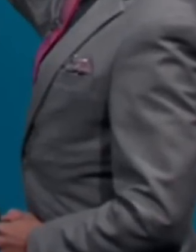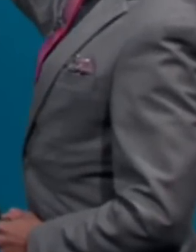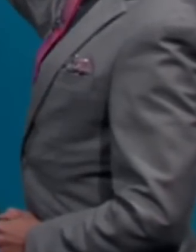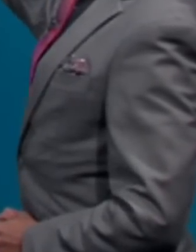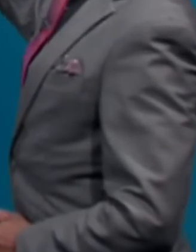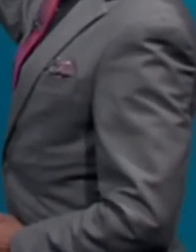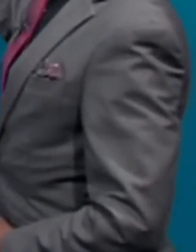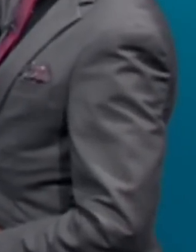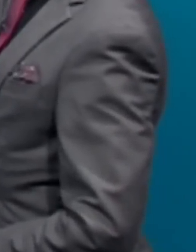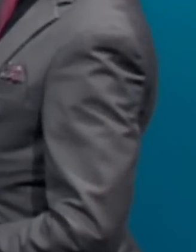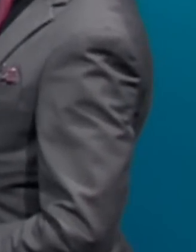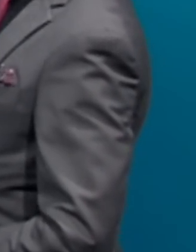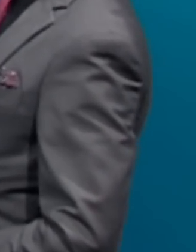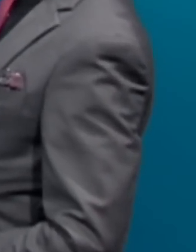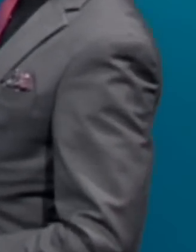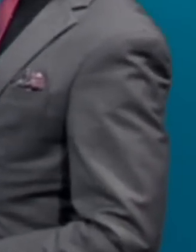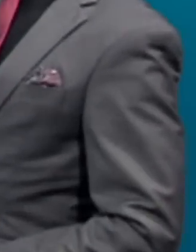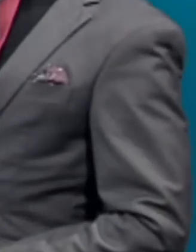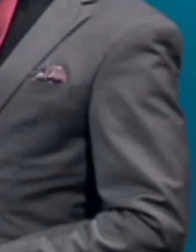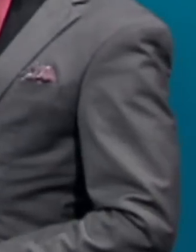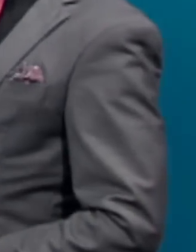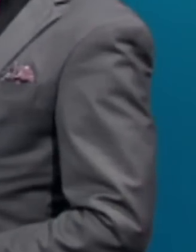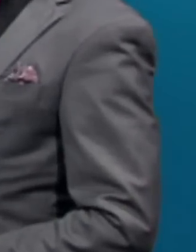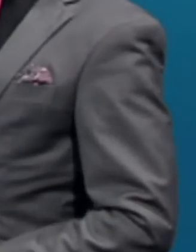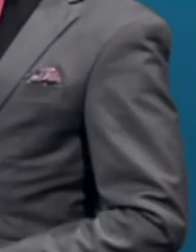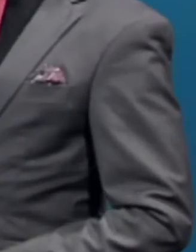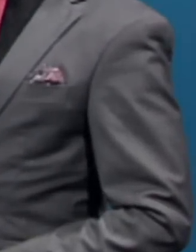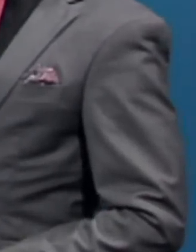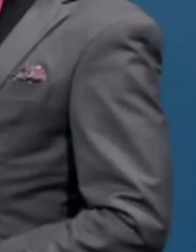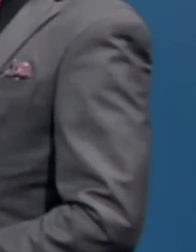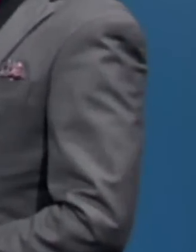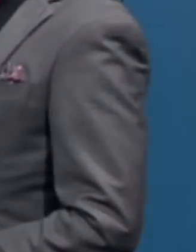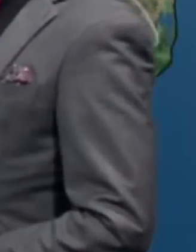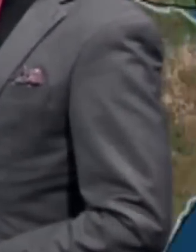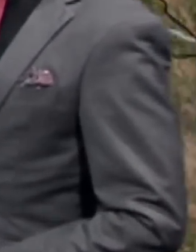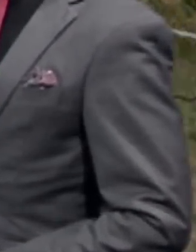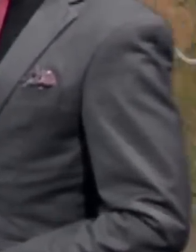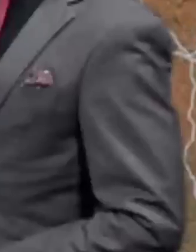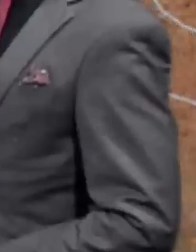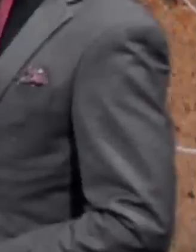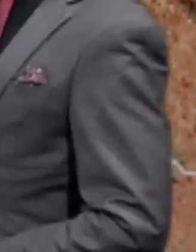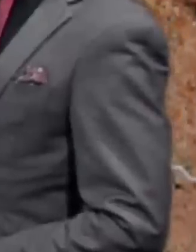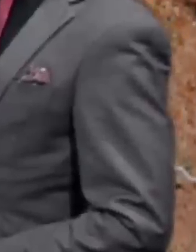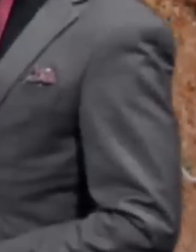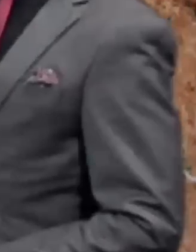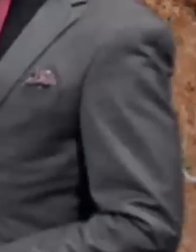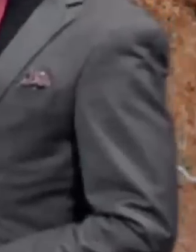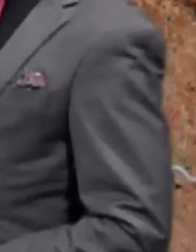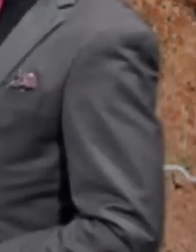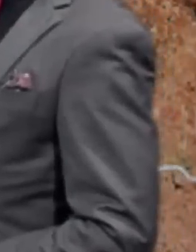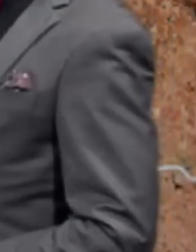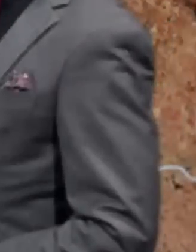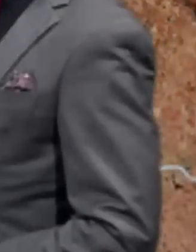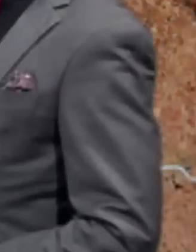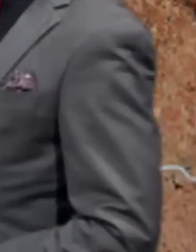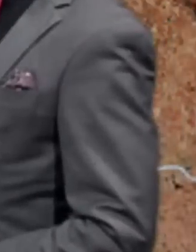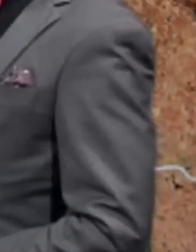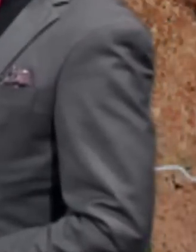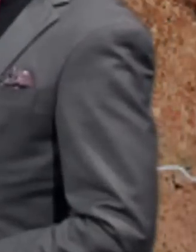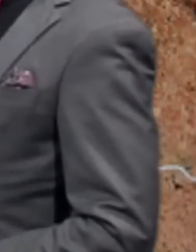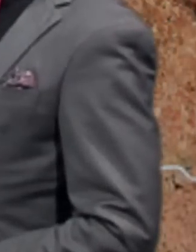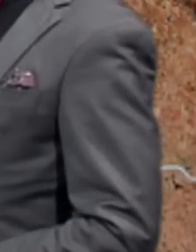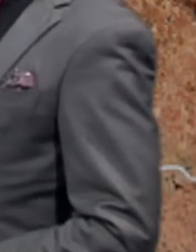matla ka dibe di sa le gona letšatši le go sasa dikarolo tša province ya Mpumalanga le gona ka Gauteng go marela ba dikgerata tša ditemperature tša rena ka Gauteng go bontšha go tla ba go